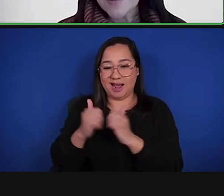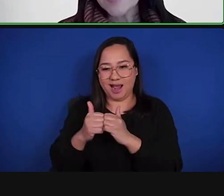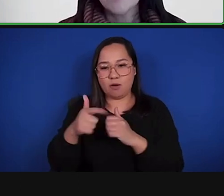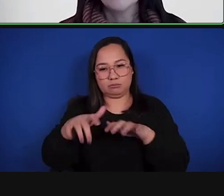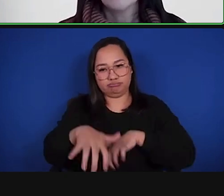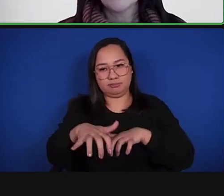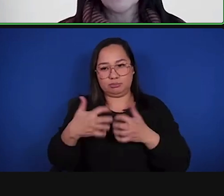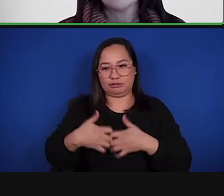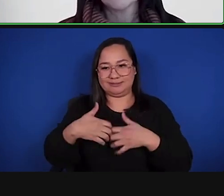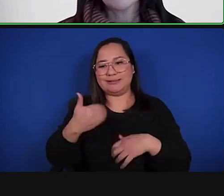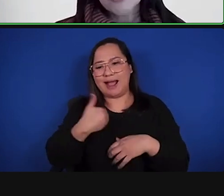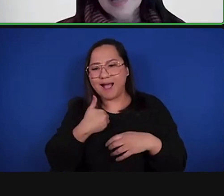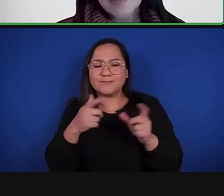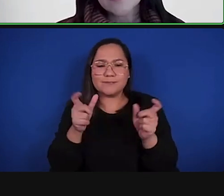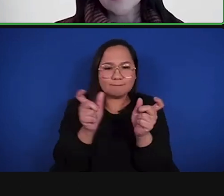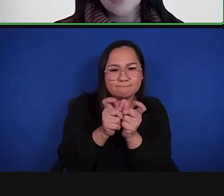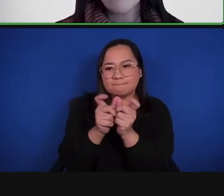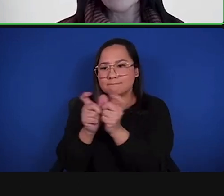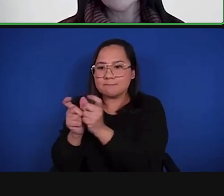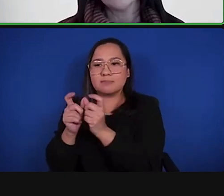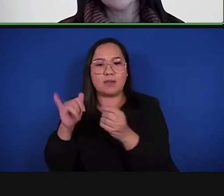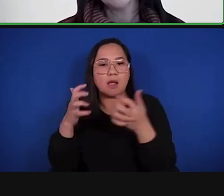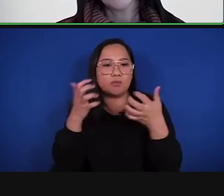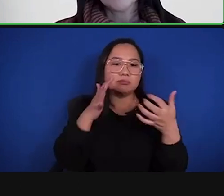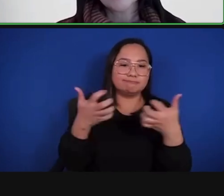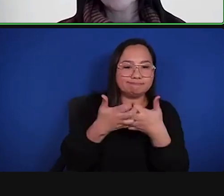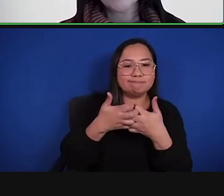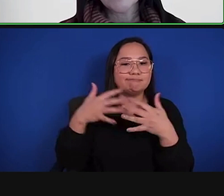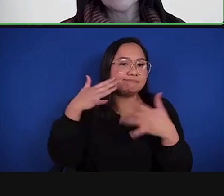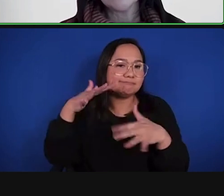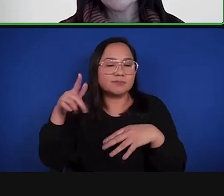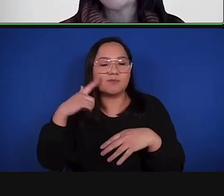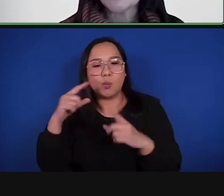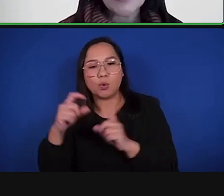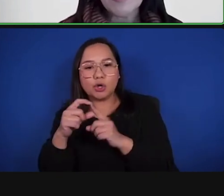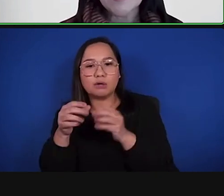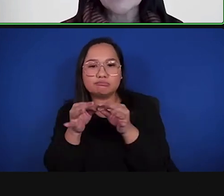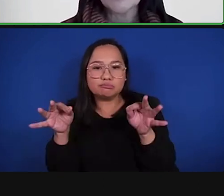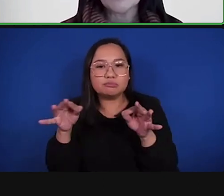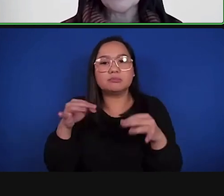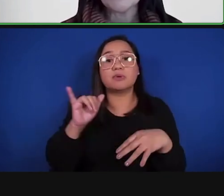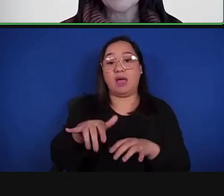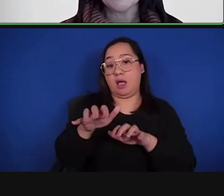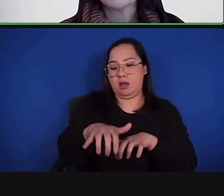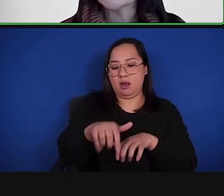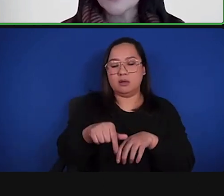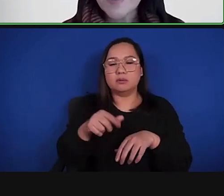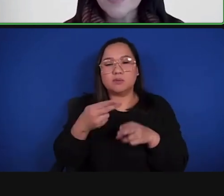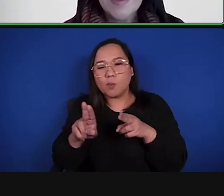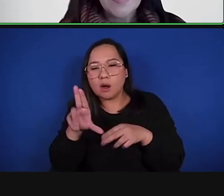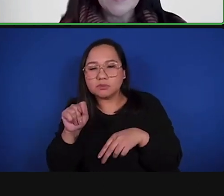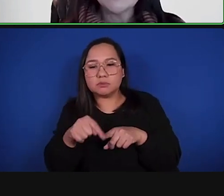machine shorthand. We have specialized software that then takes that shorthand and turns it back into